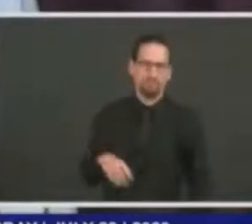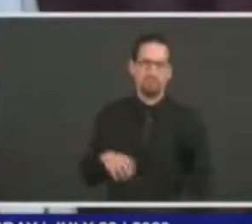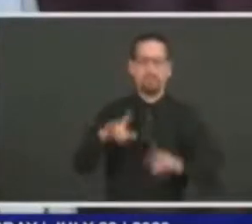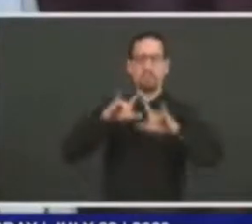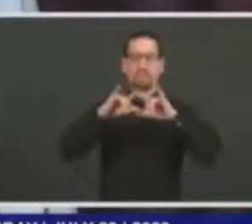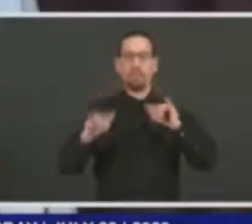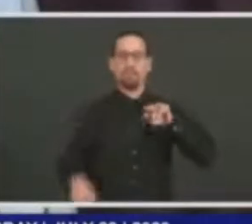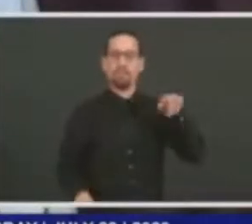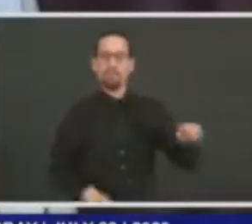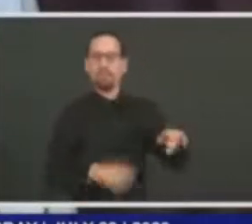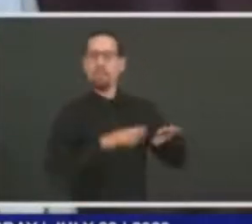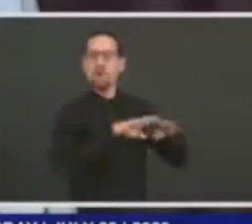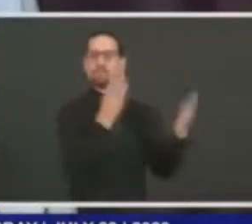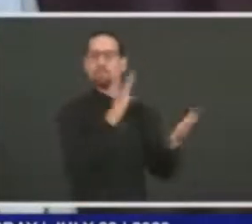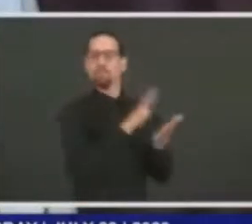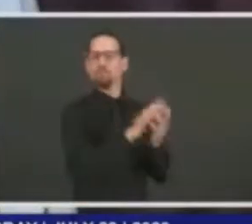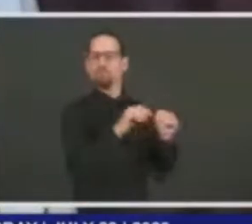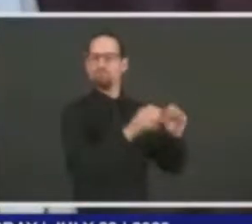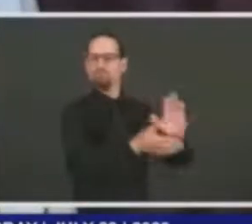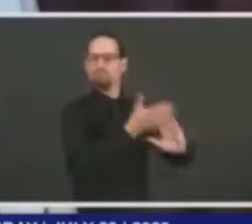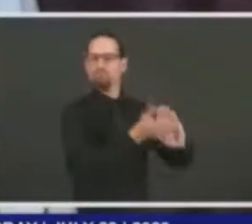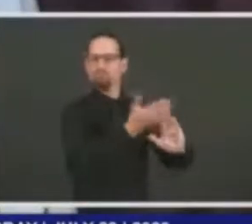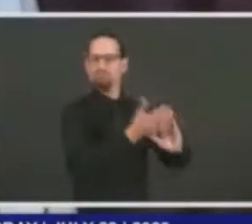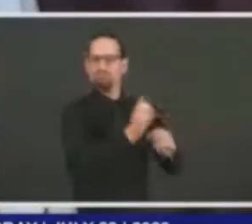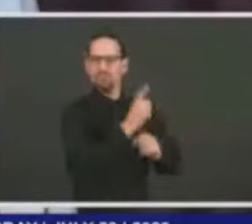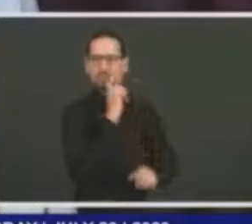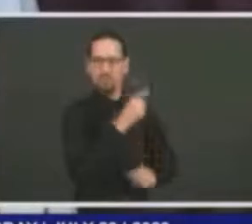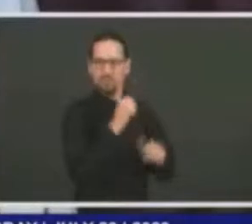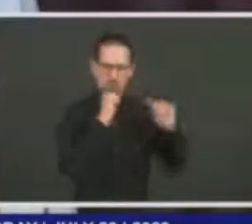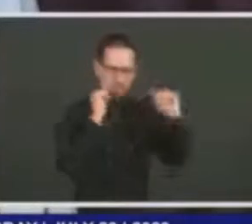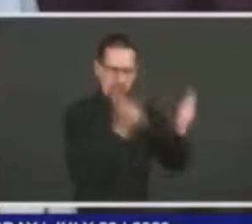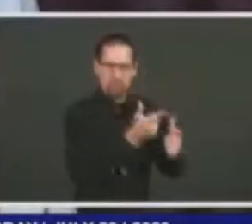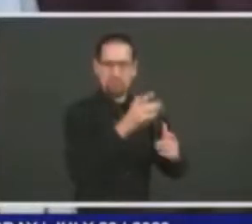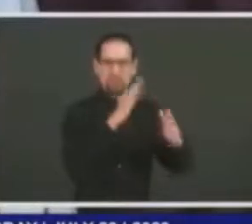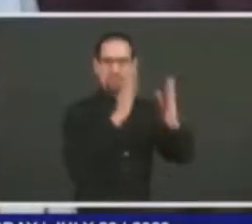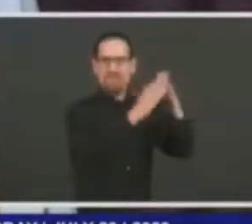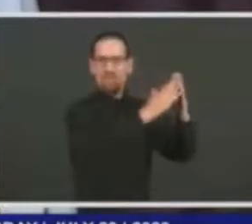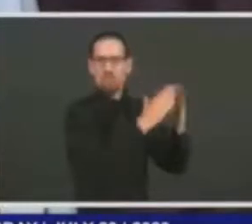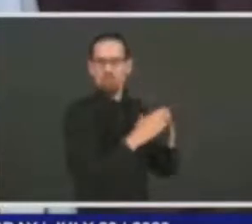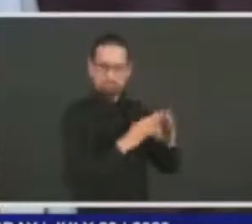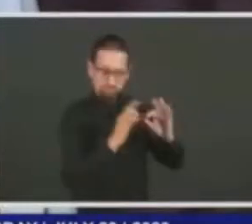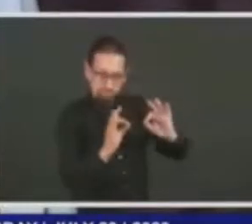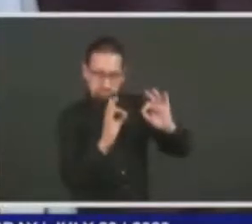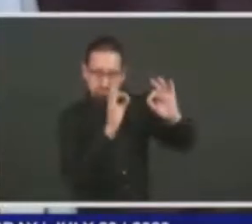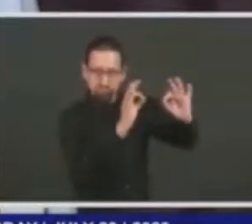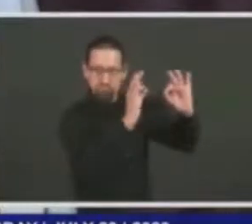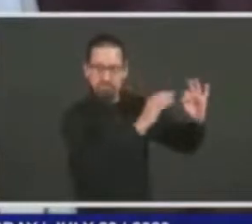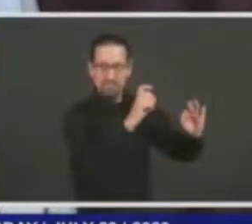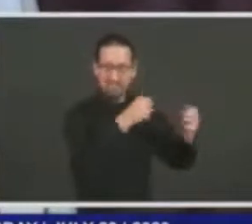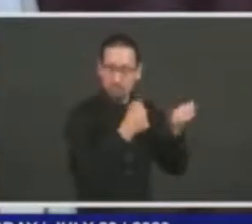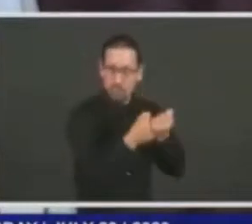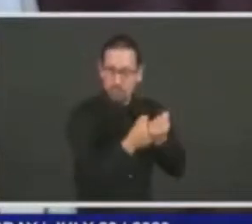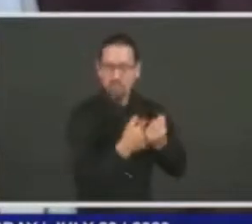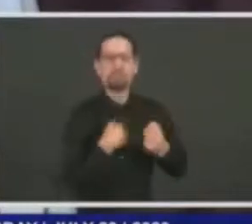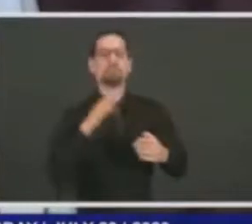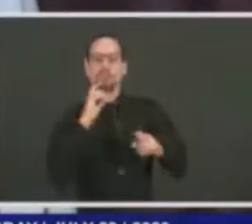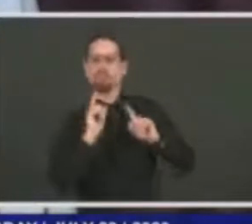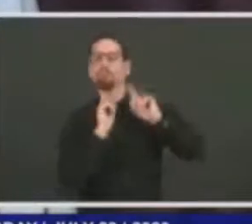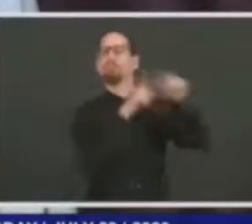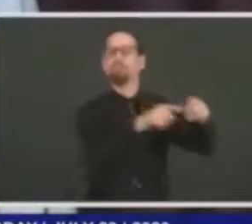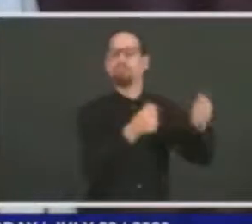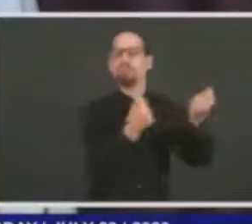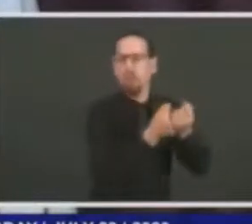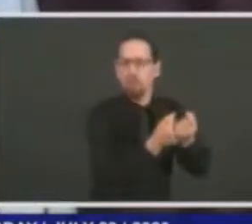ensure that the municipalities that need the additional attention and resources to help ensure that their kids have the